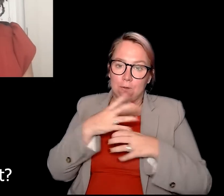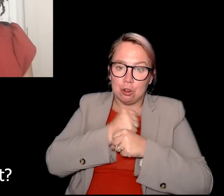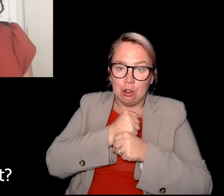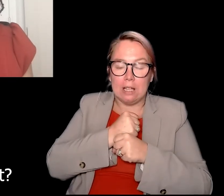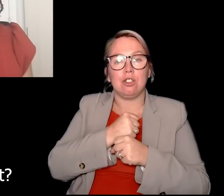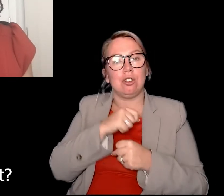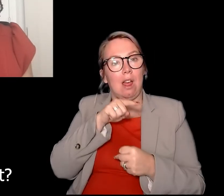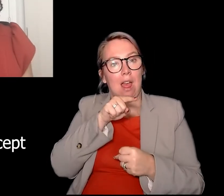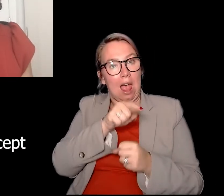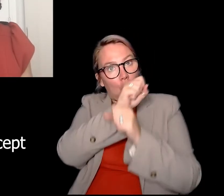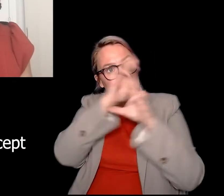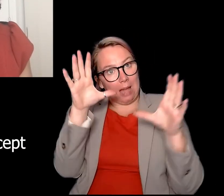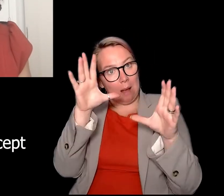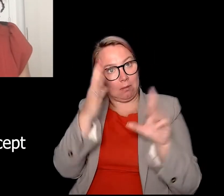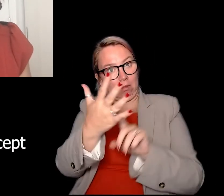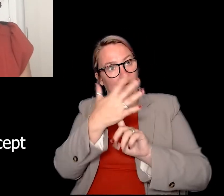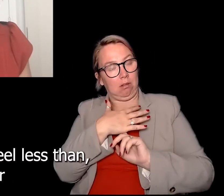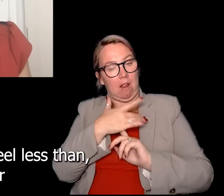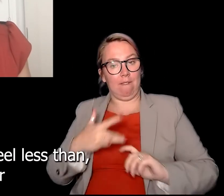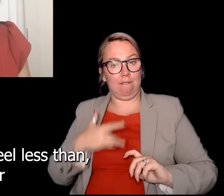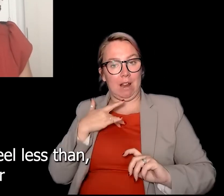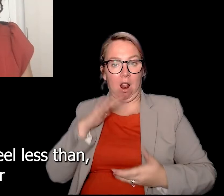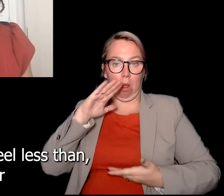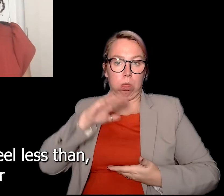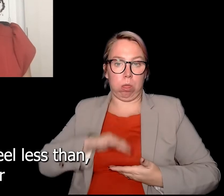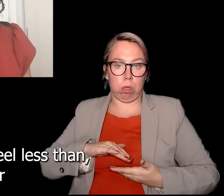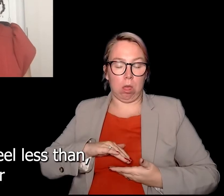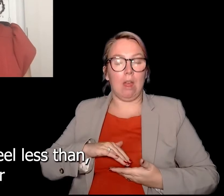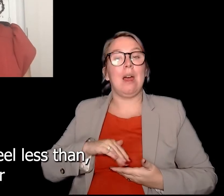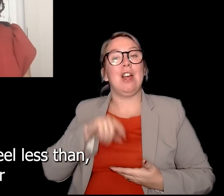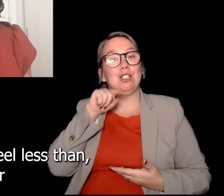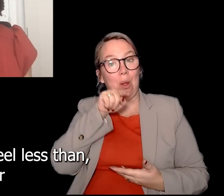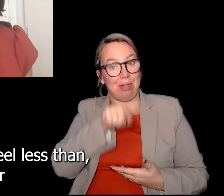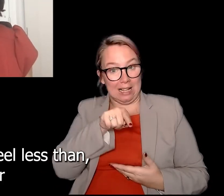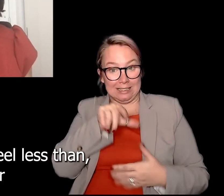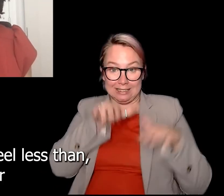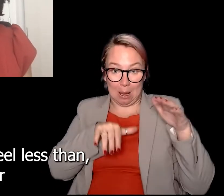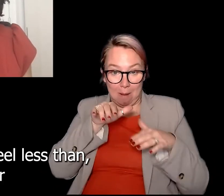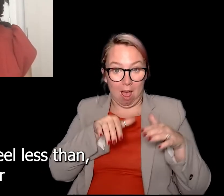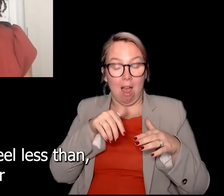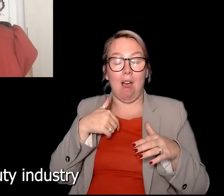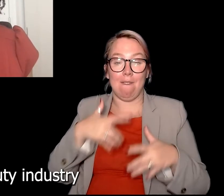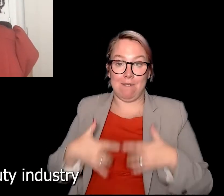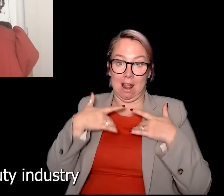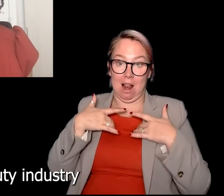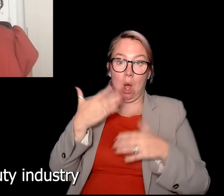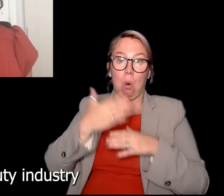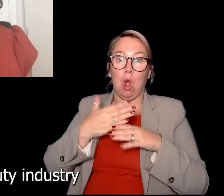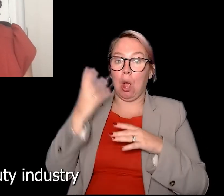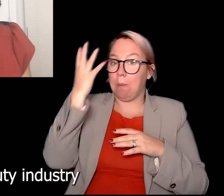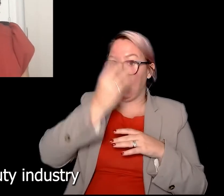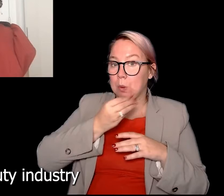that really was a thorn in my side, right? That there was this concept that was trying to make people feel less than, and that was a similar kind of feeling